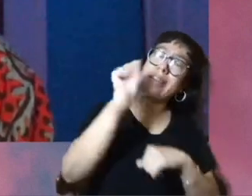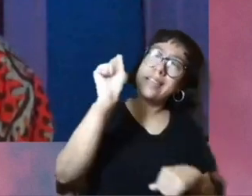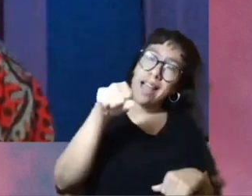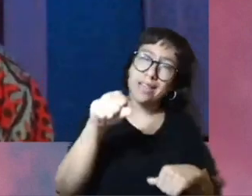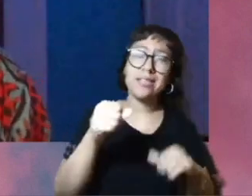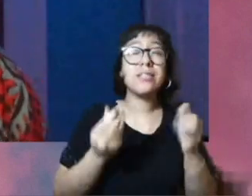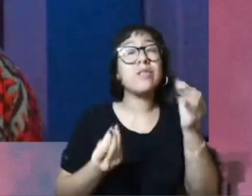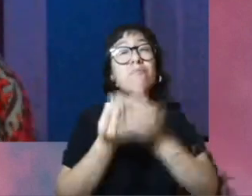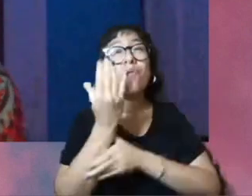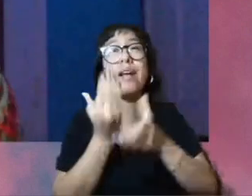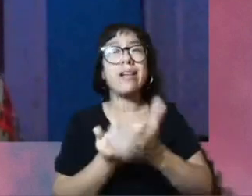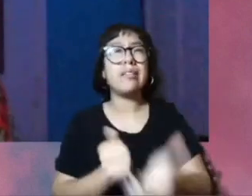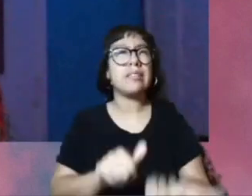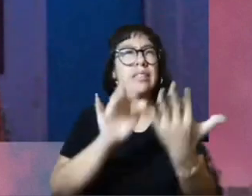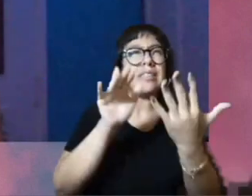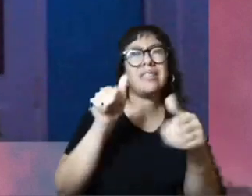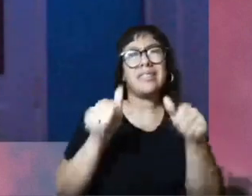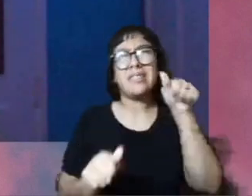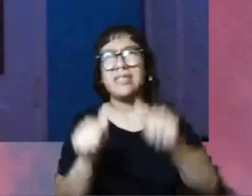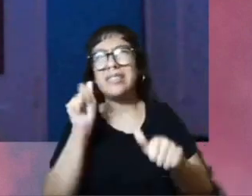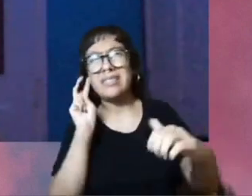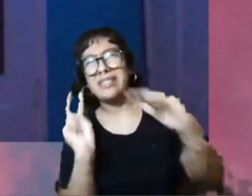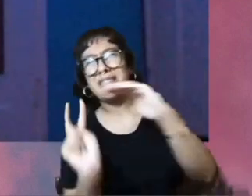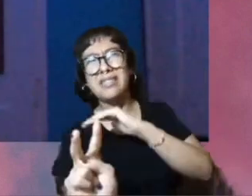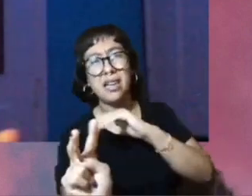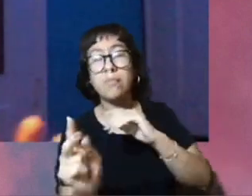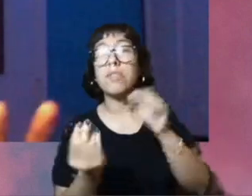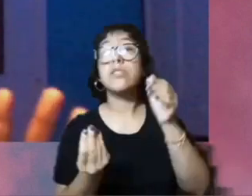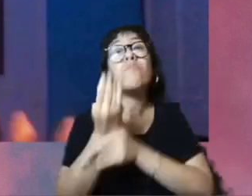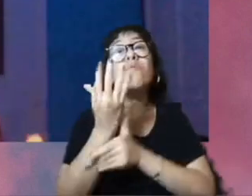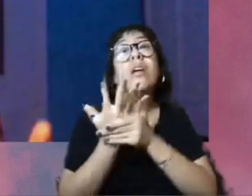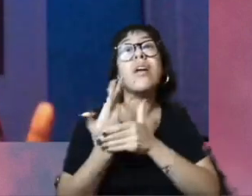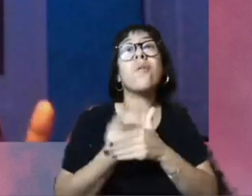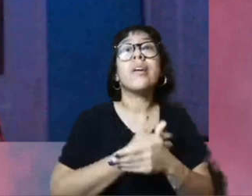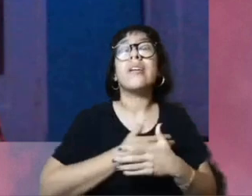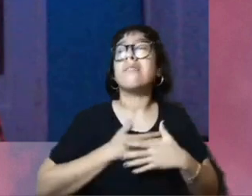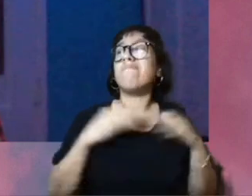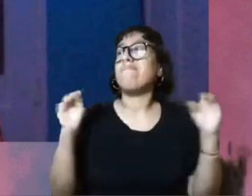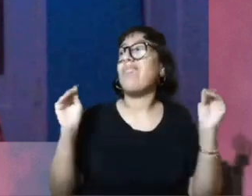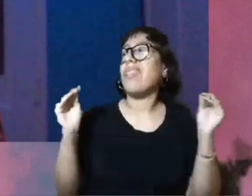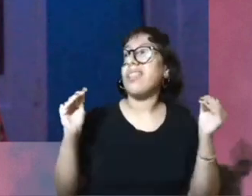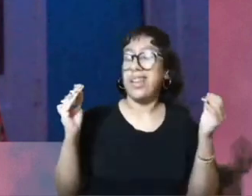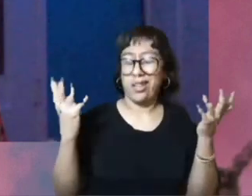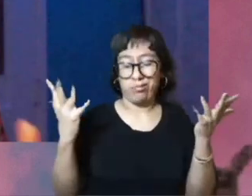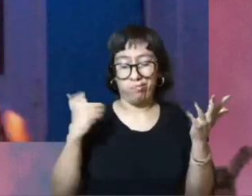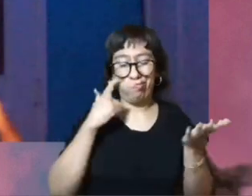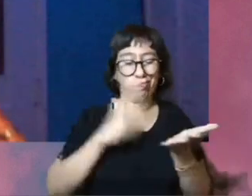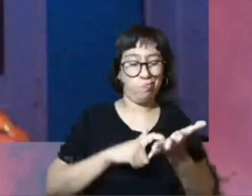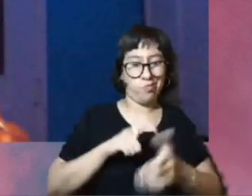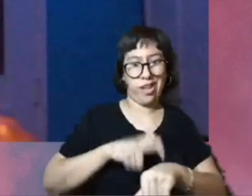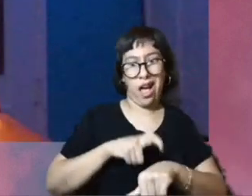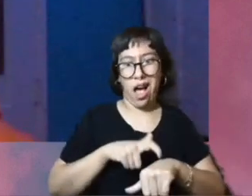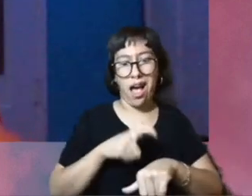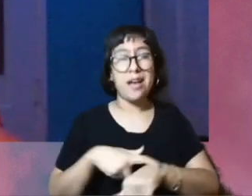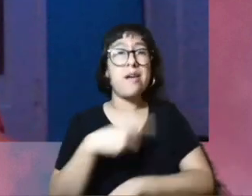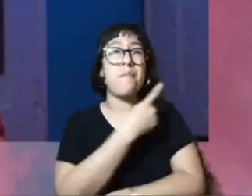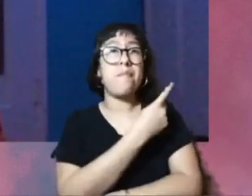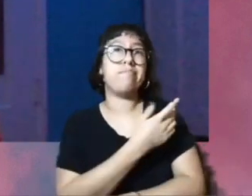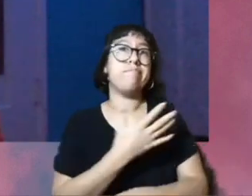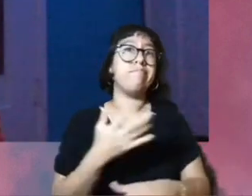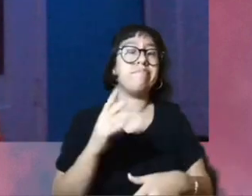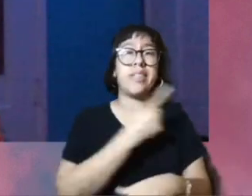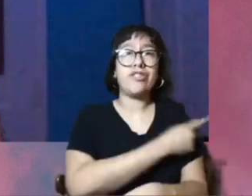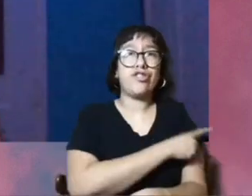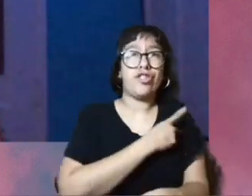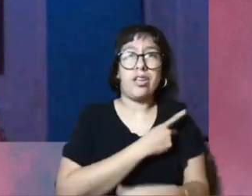this spring we face uncertainty, but during this spring we bask in nothing but time. Let patience seep through our bones like